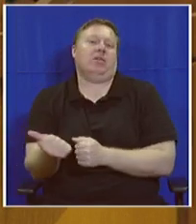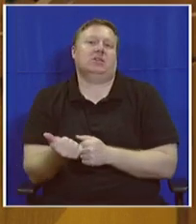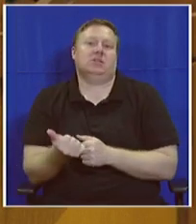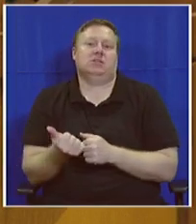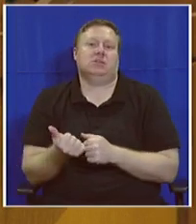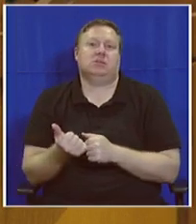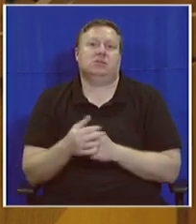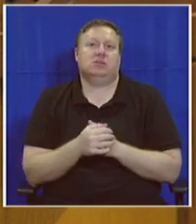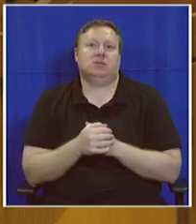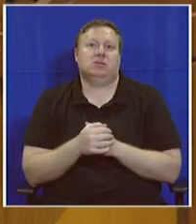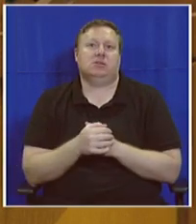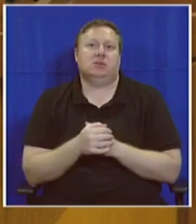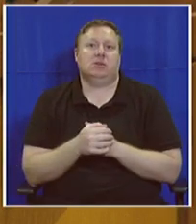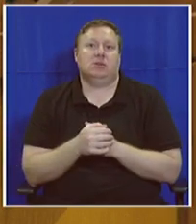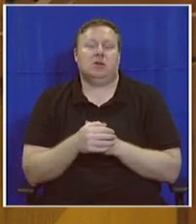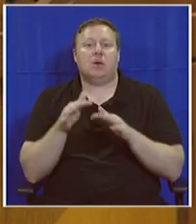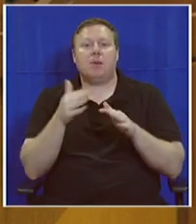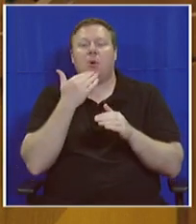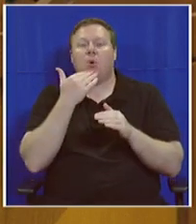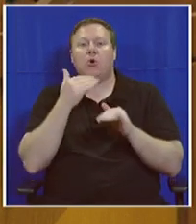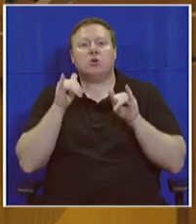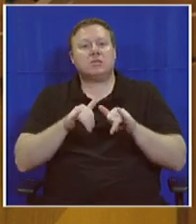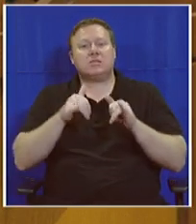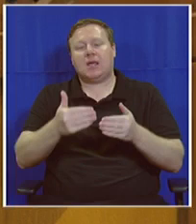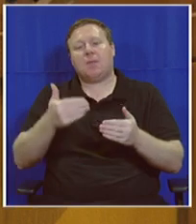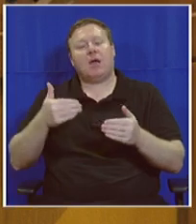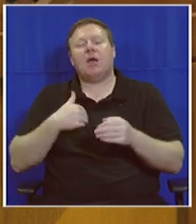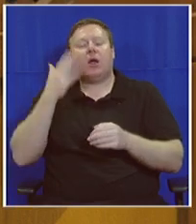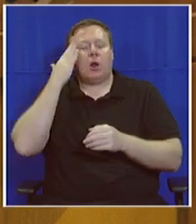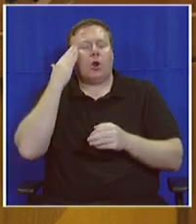who she has left behind, I know you miss her